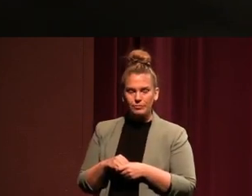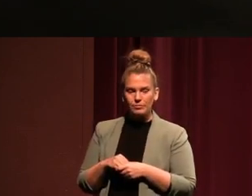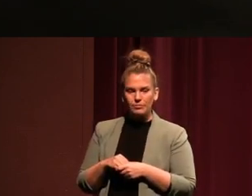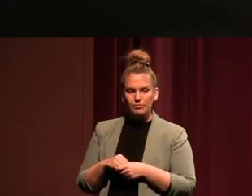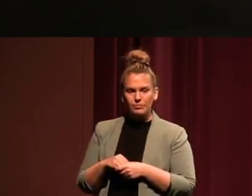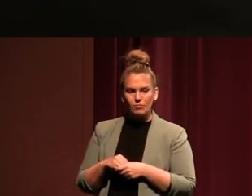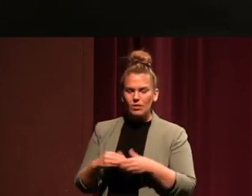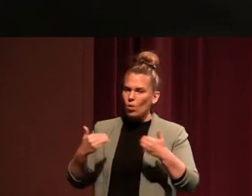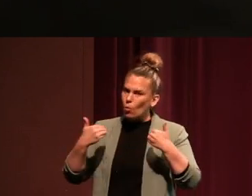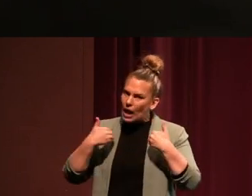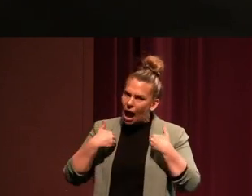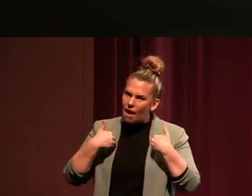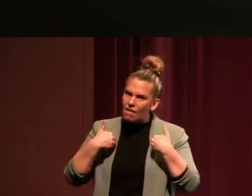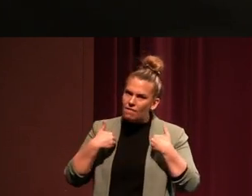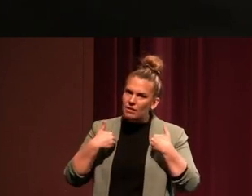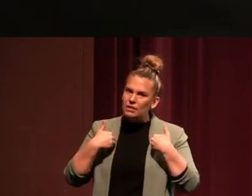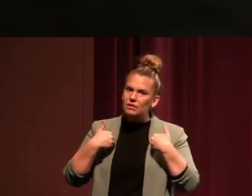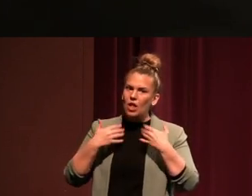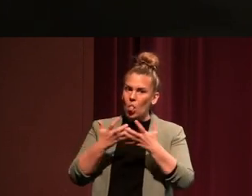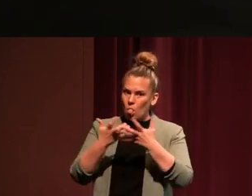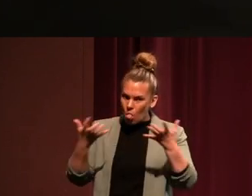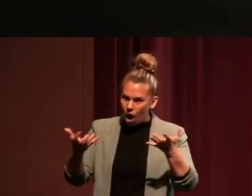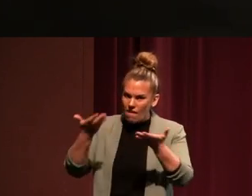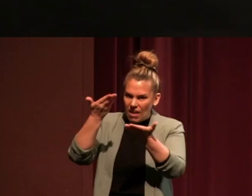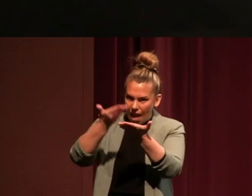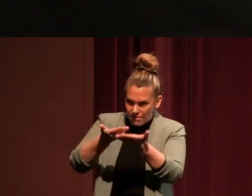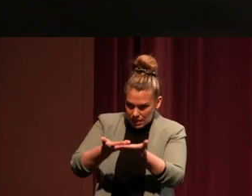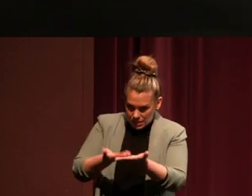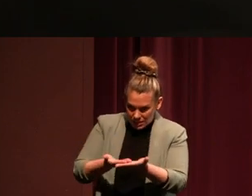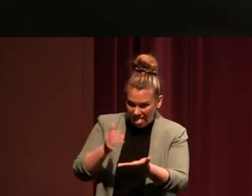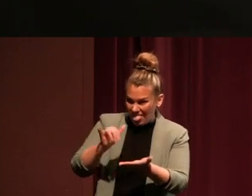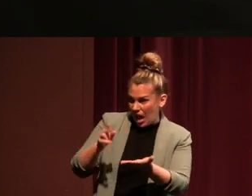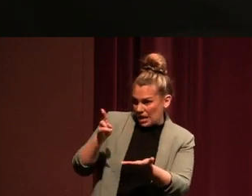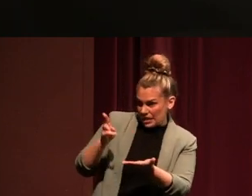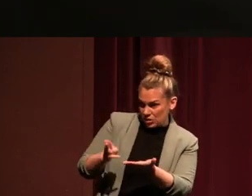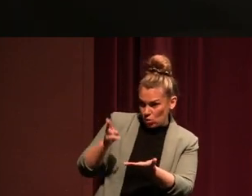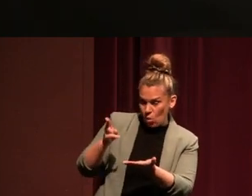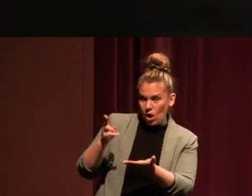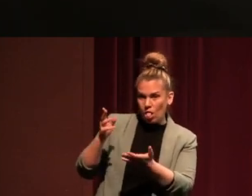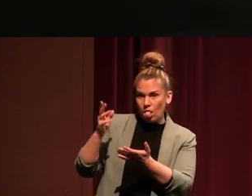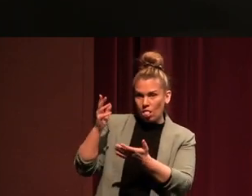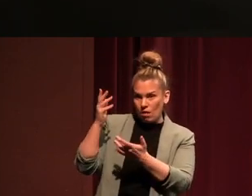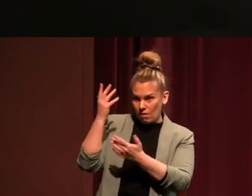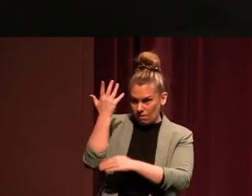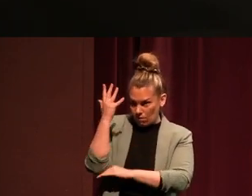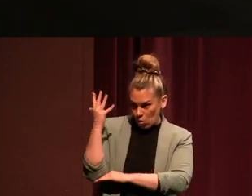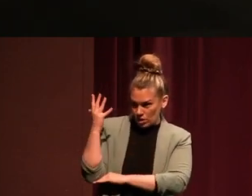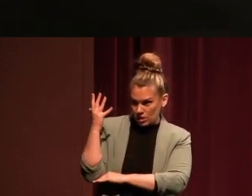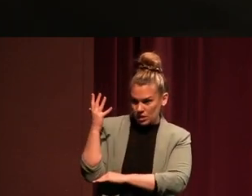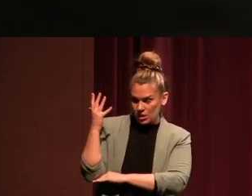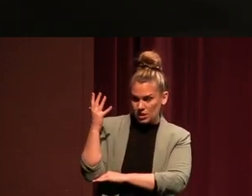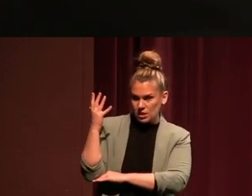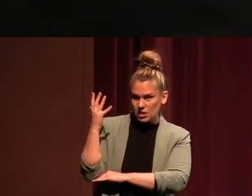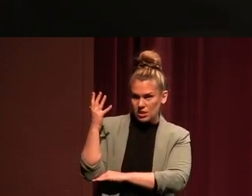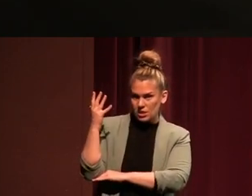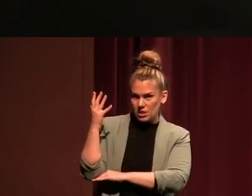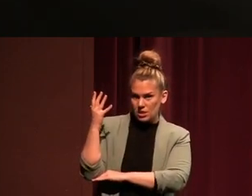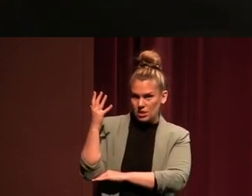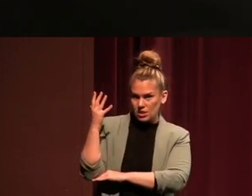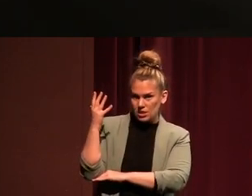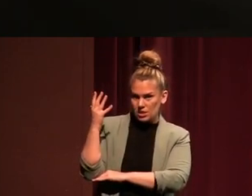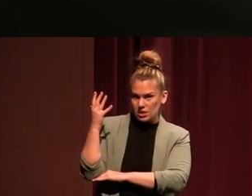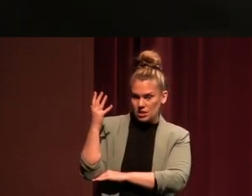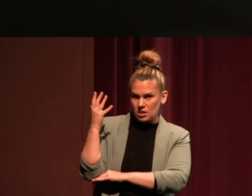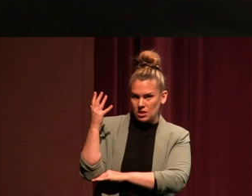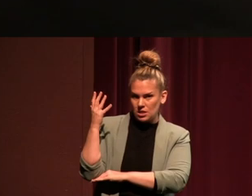We have significant evidence that historical forests were relatively low density forests. There was quite a bit